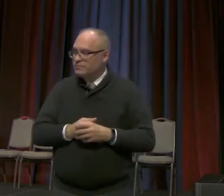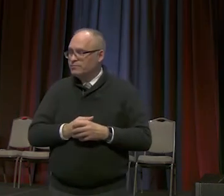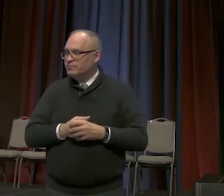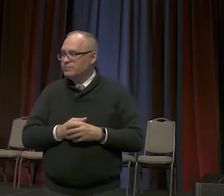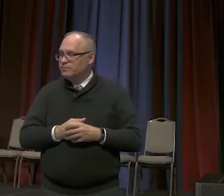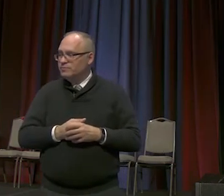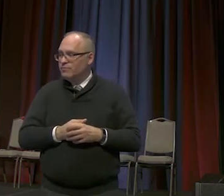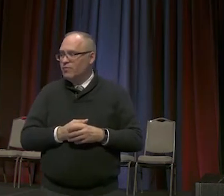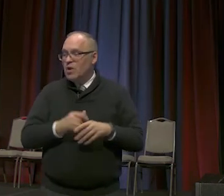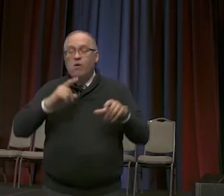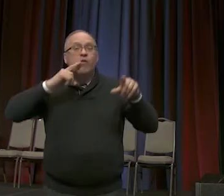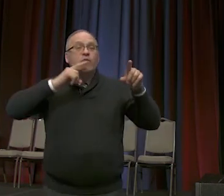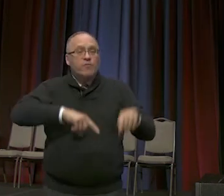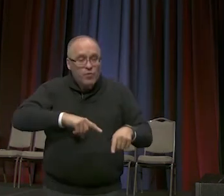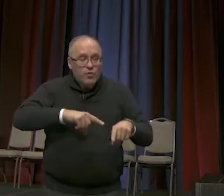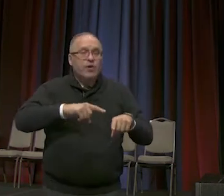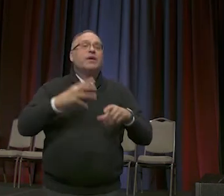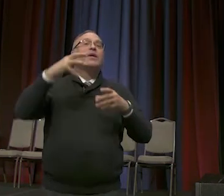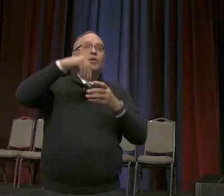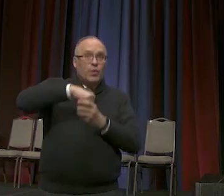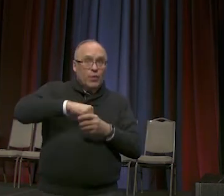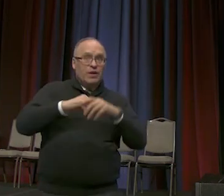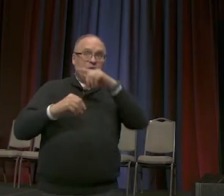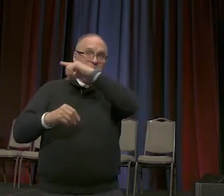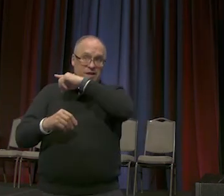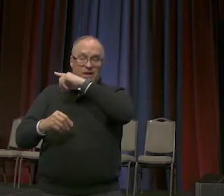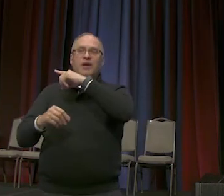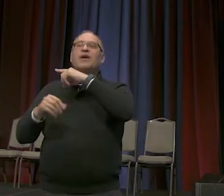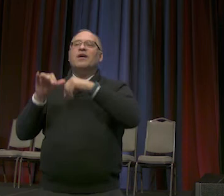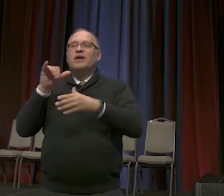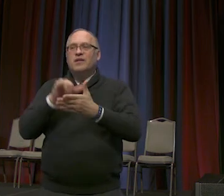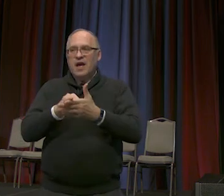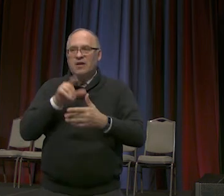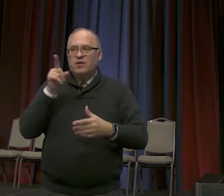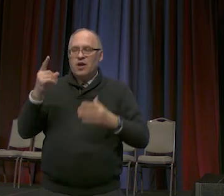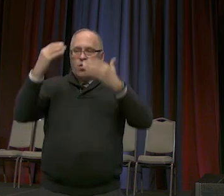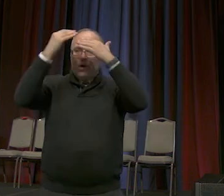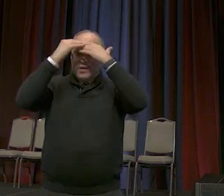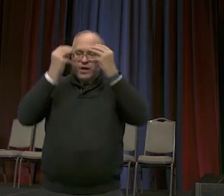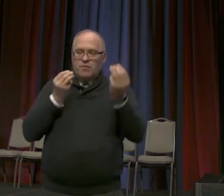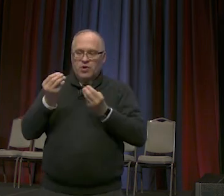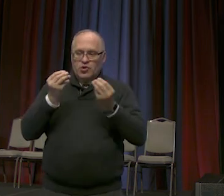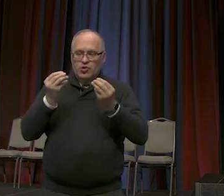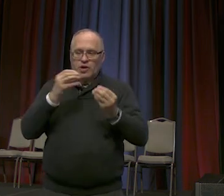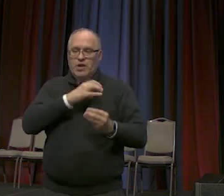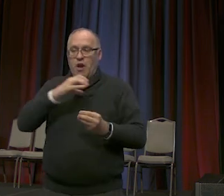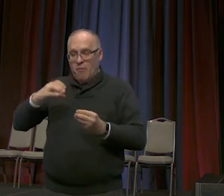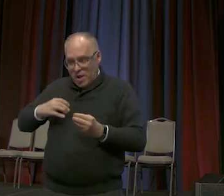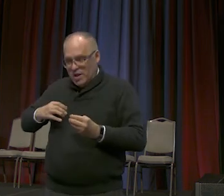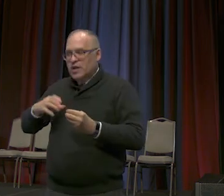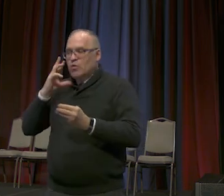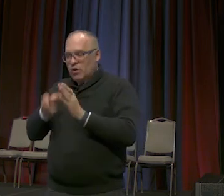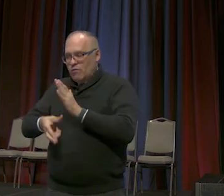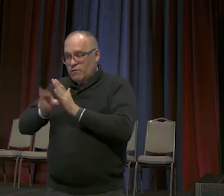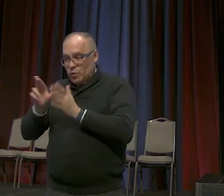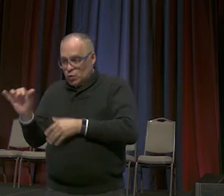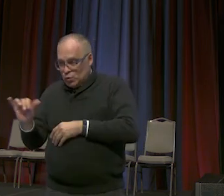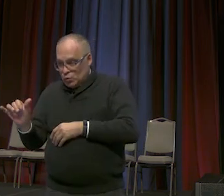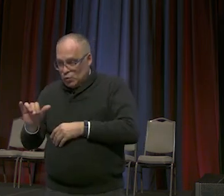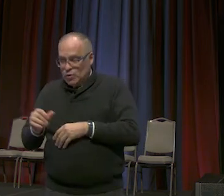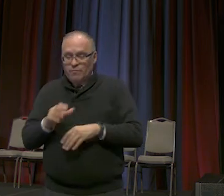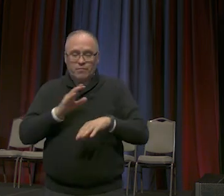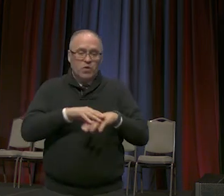Commission report, including a sacred trust, will come before the Ordained Ministry Committee for consideration. It can be found on